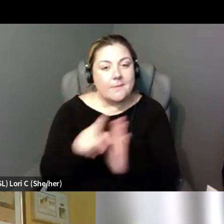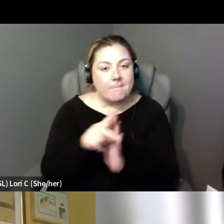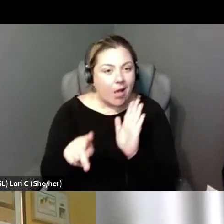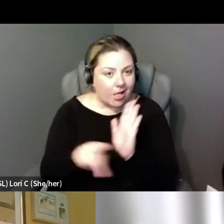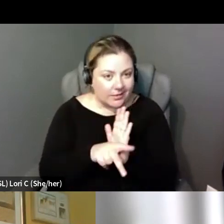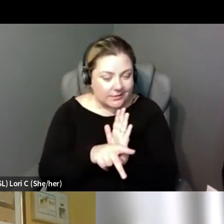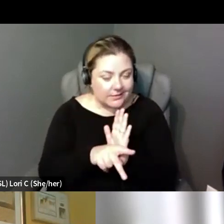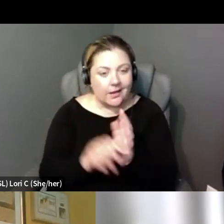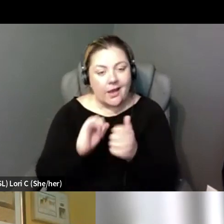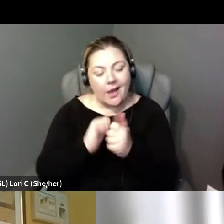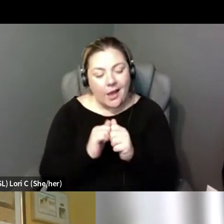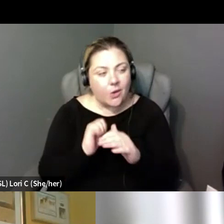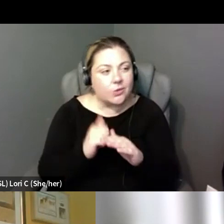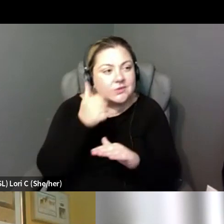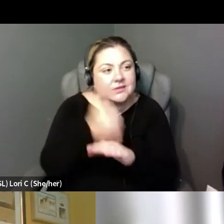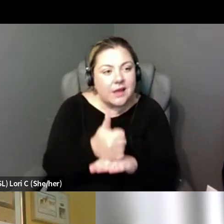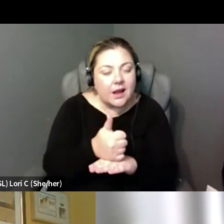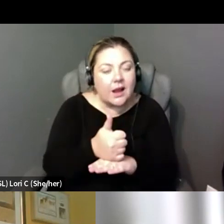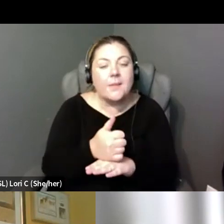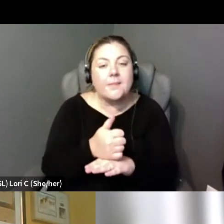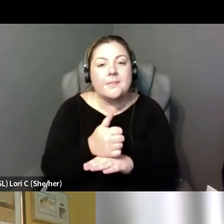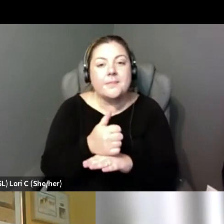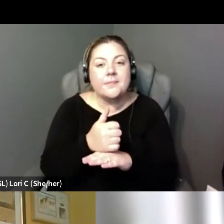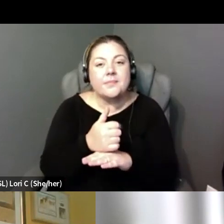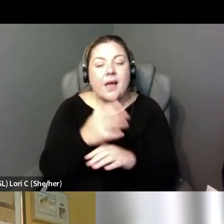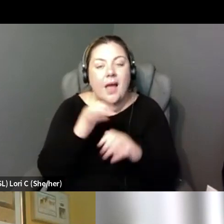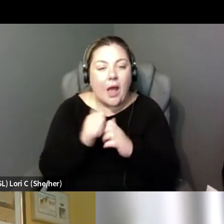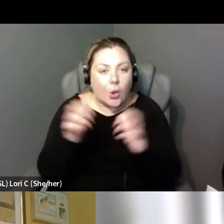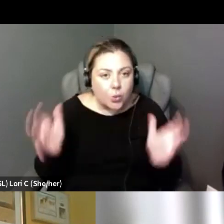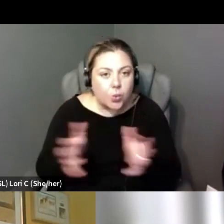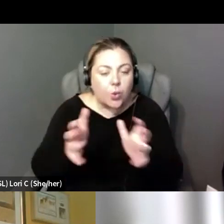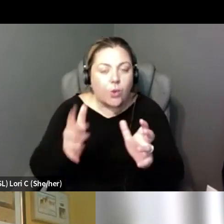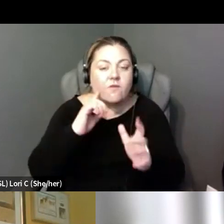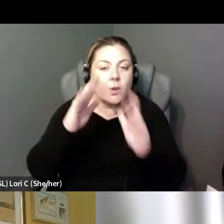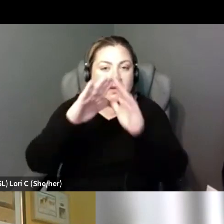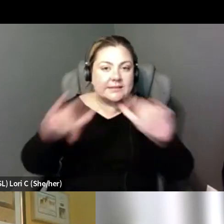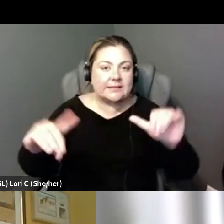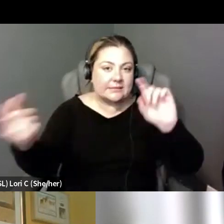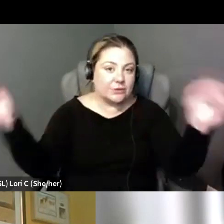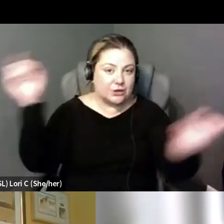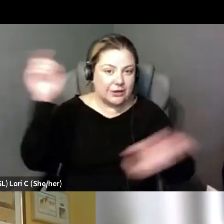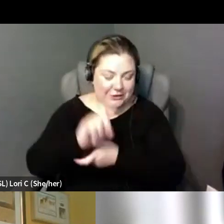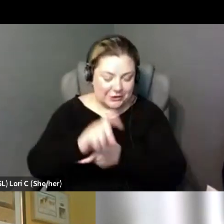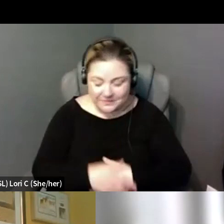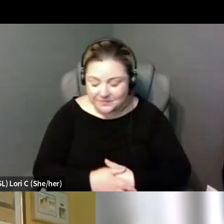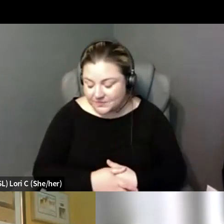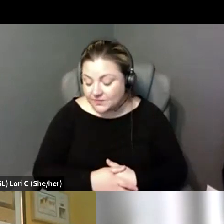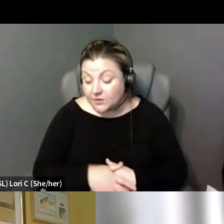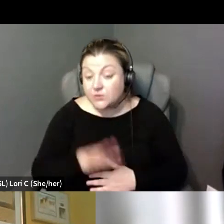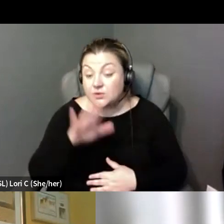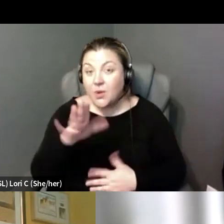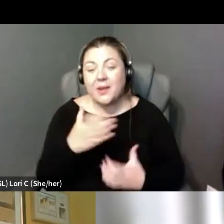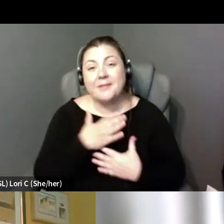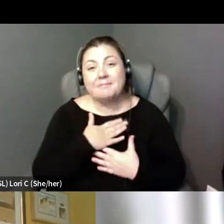that structural or systems change. So again, I'd like to extend my heartfelt thanks